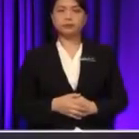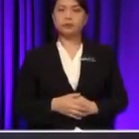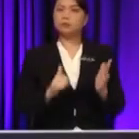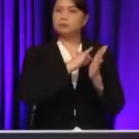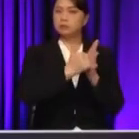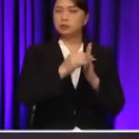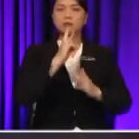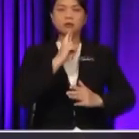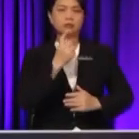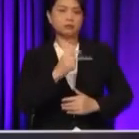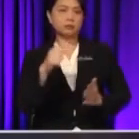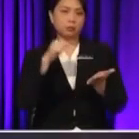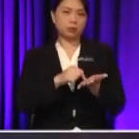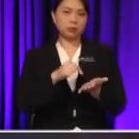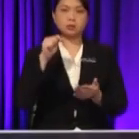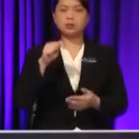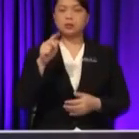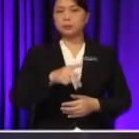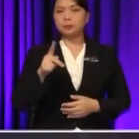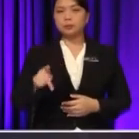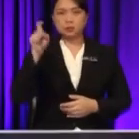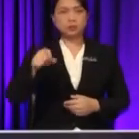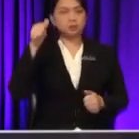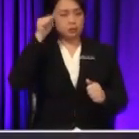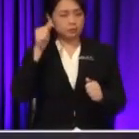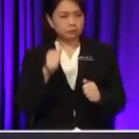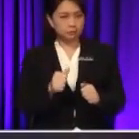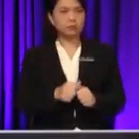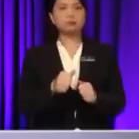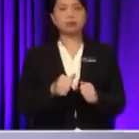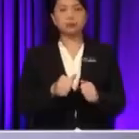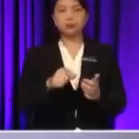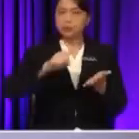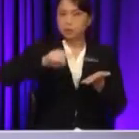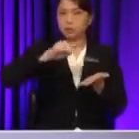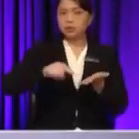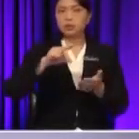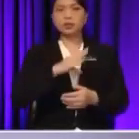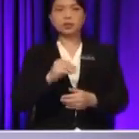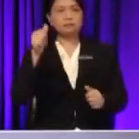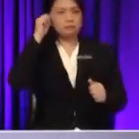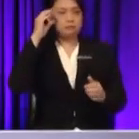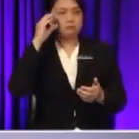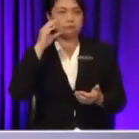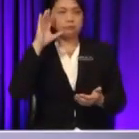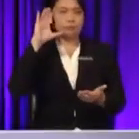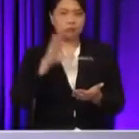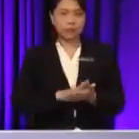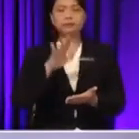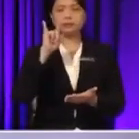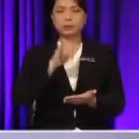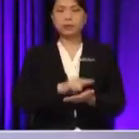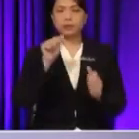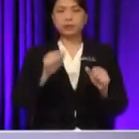that pupils can take home and remember to check every time you write an article. Yes, true. And I also believe that you can use sentence connectors